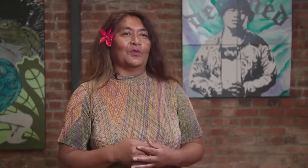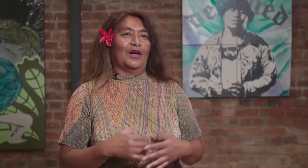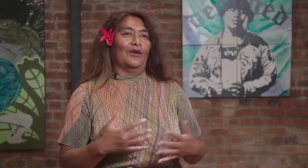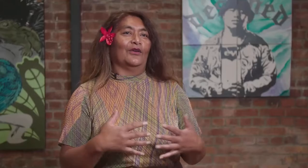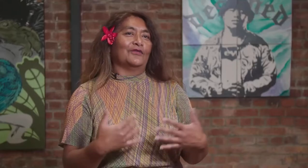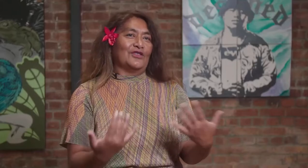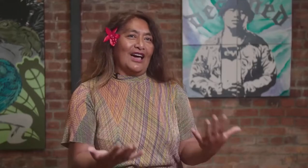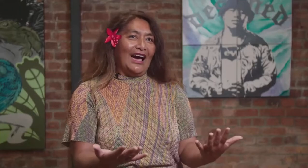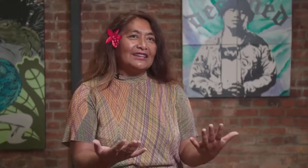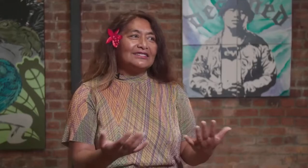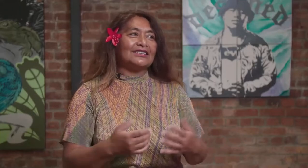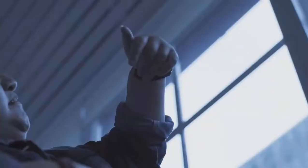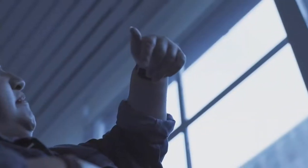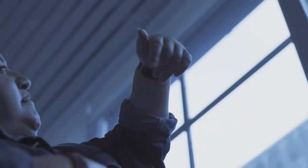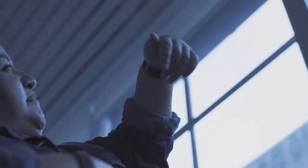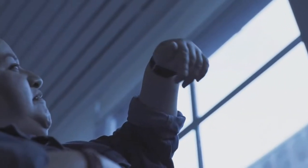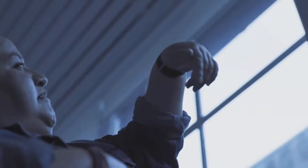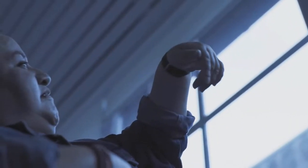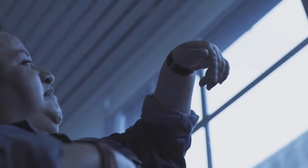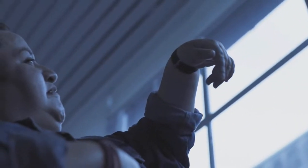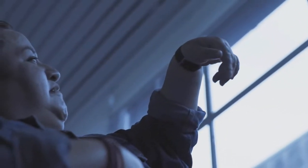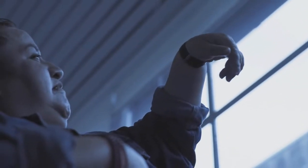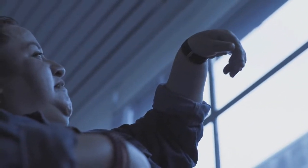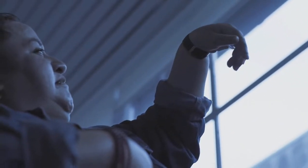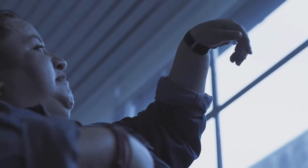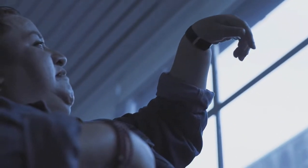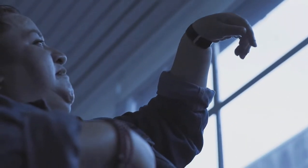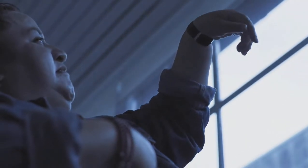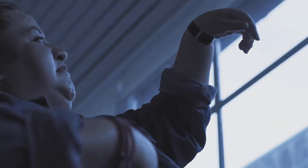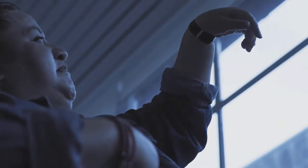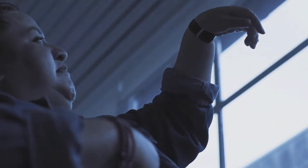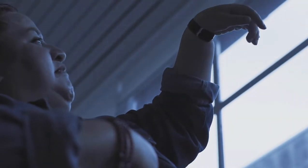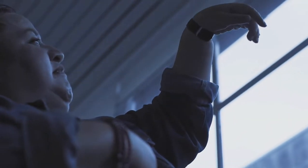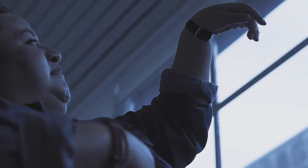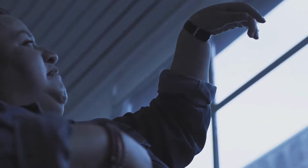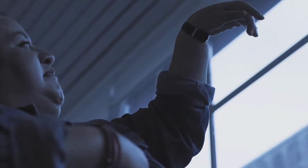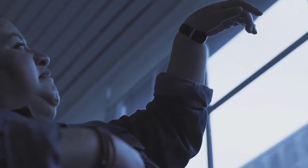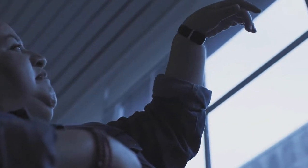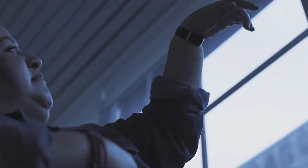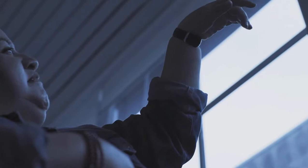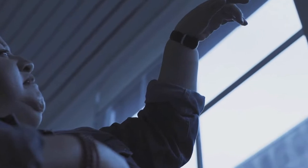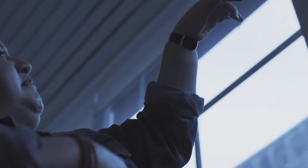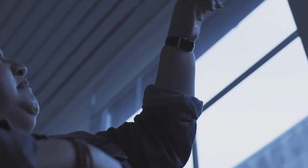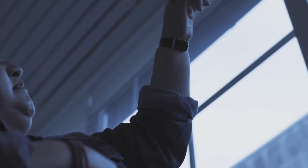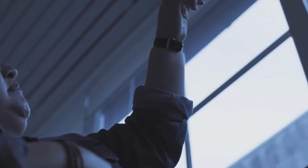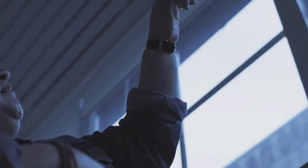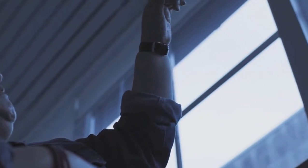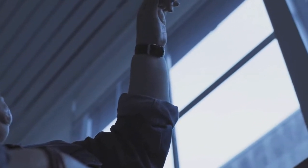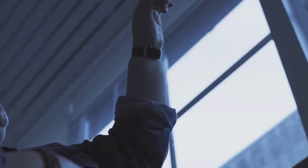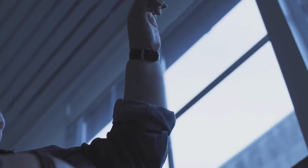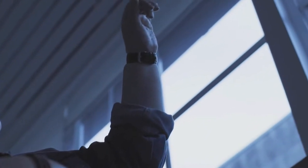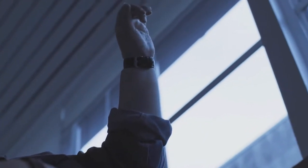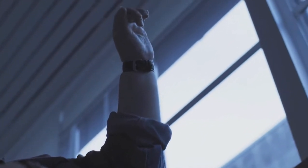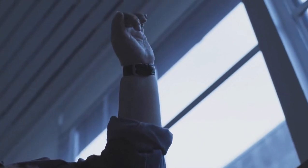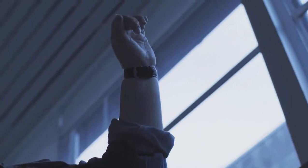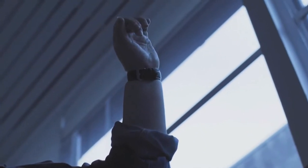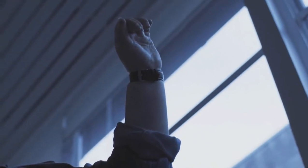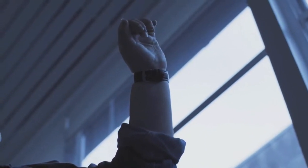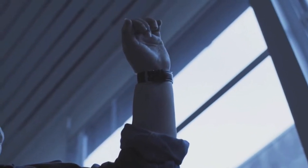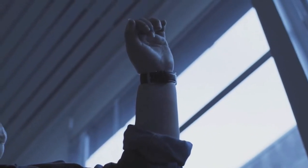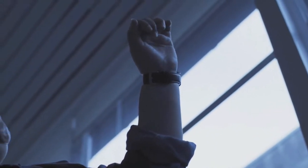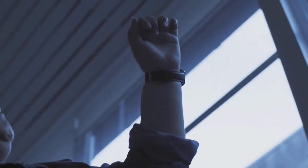through the power of her art foreign Arts breakdown barriers